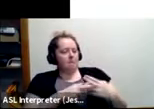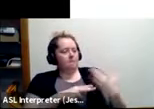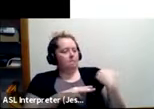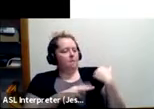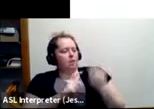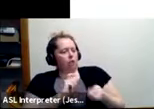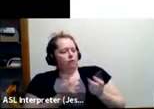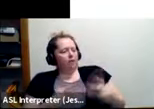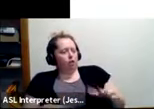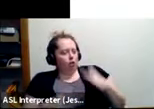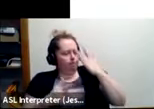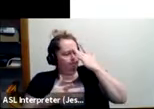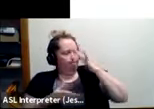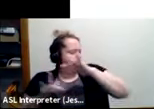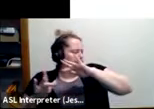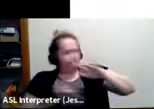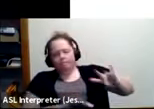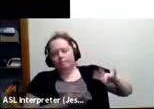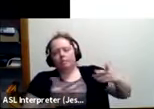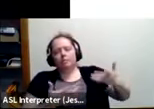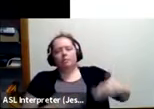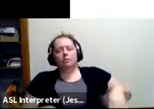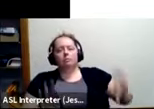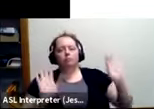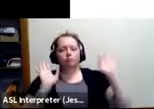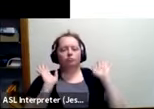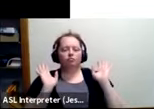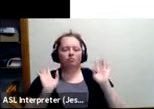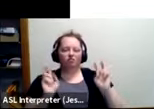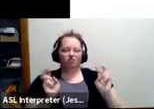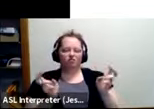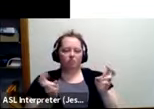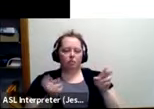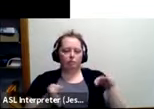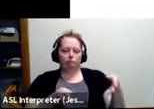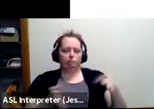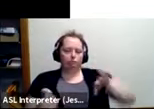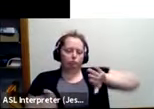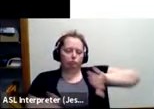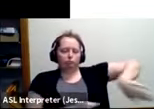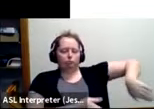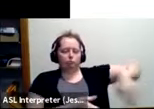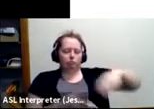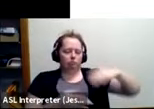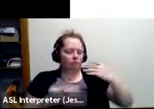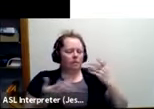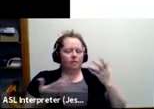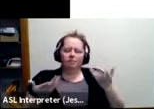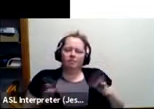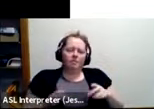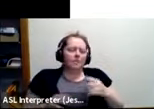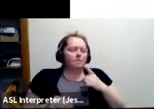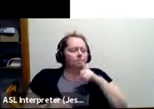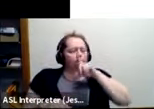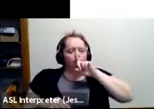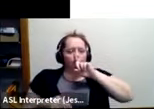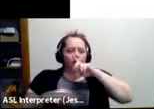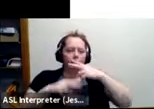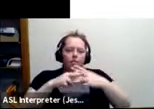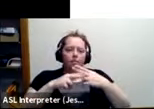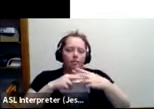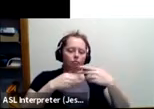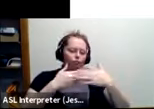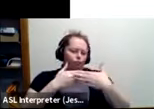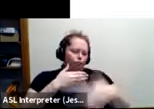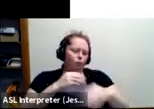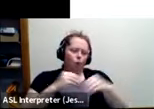they are using a different name is because they need to put that part of their life aside so that they can live their lives without trauma and